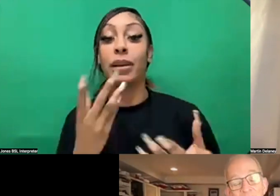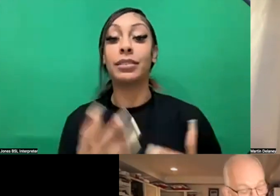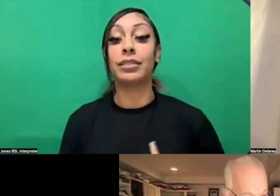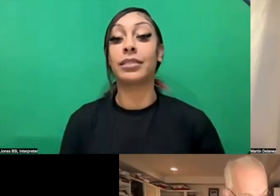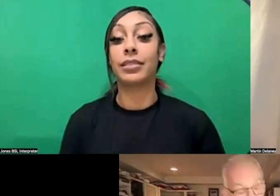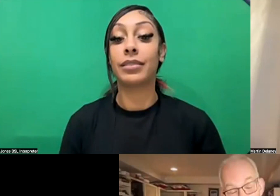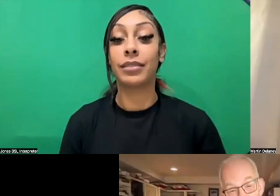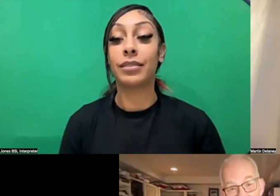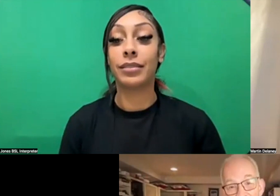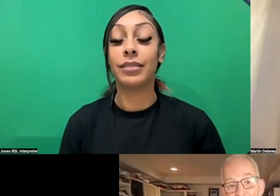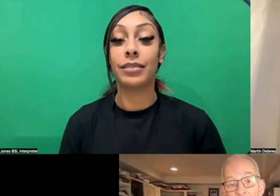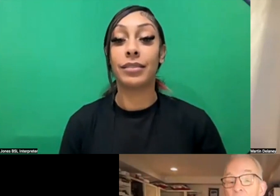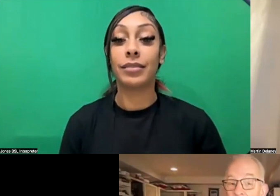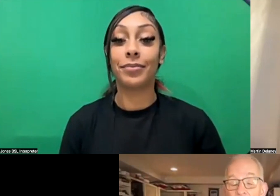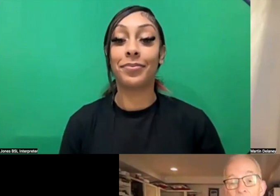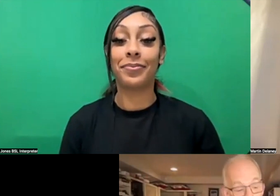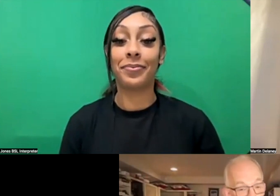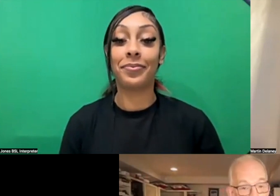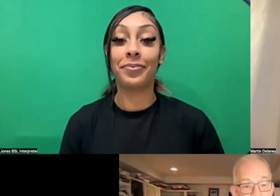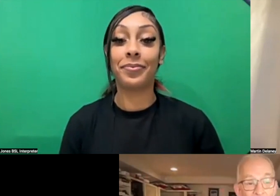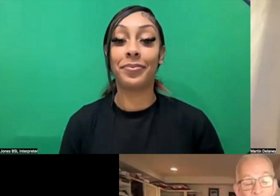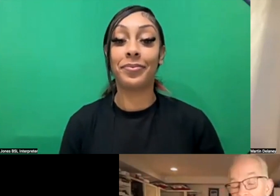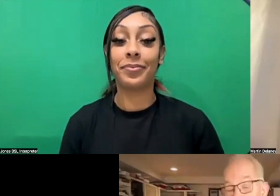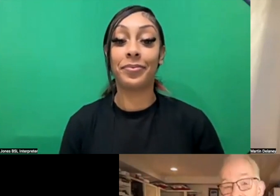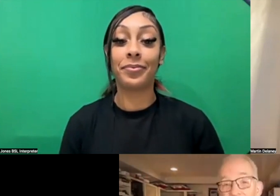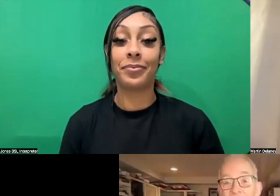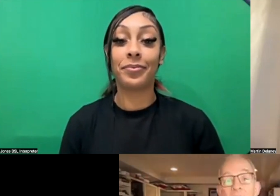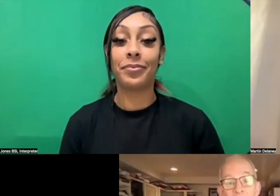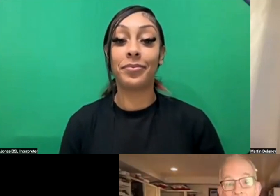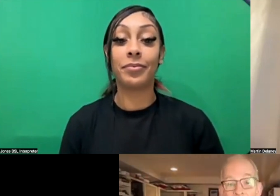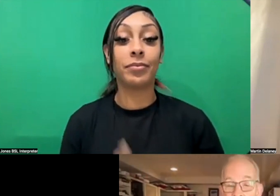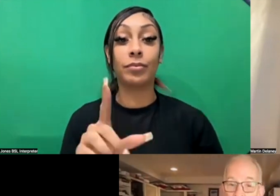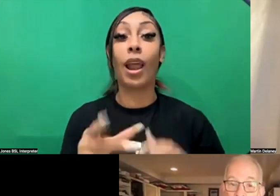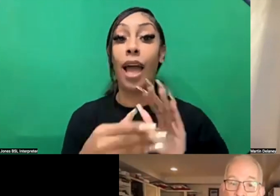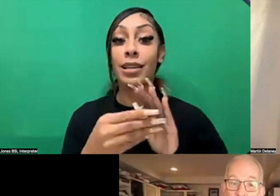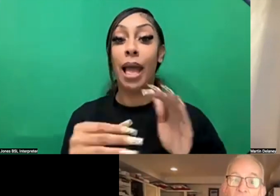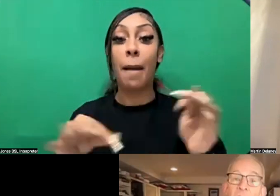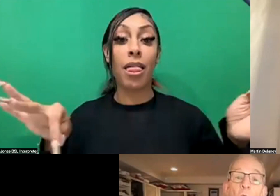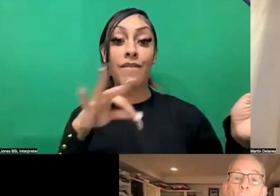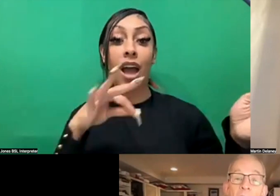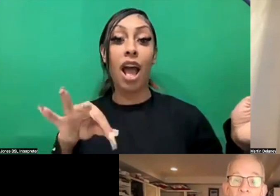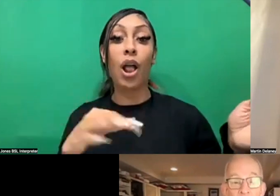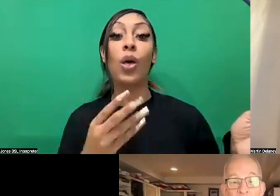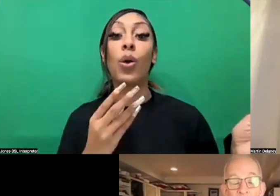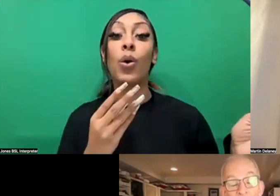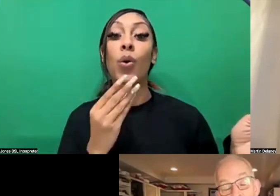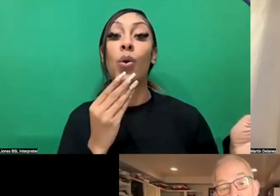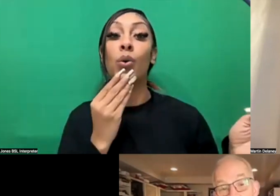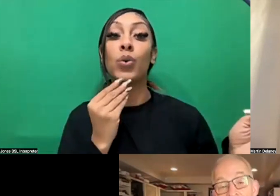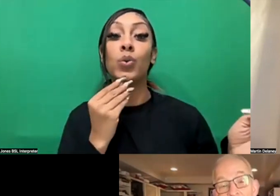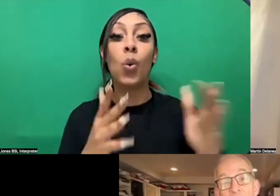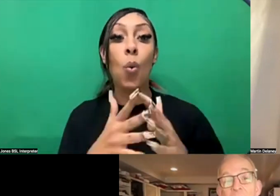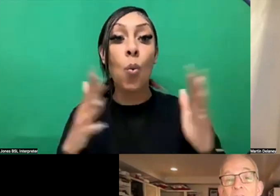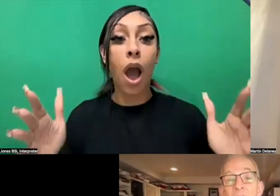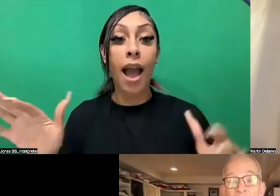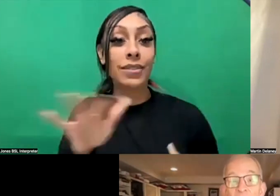hard sometimes. For example, if I play a violin, violinists would normally use a very wide vibrato. But if you do the